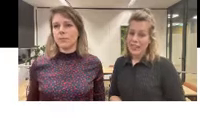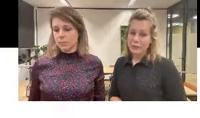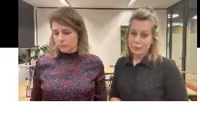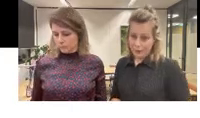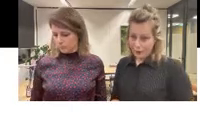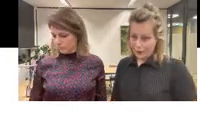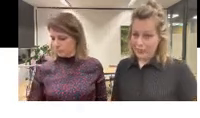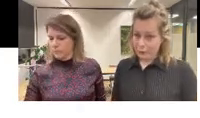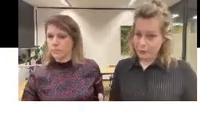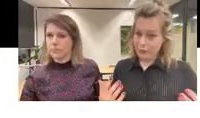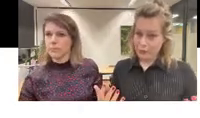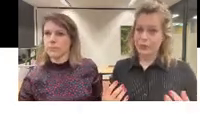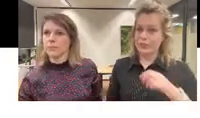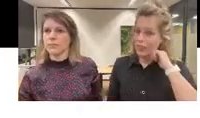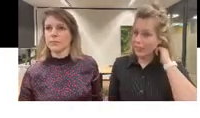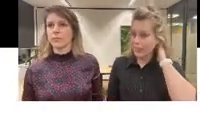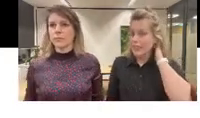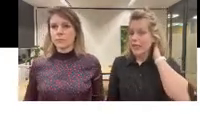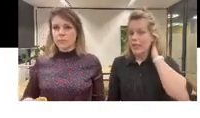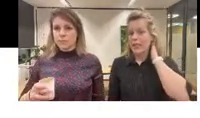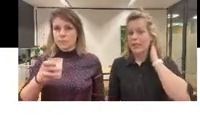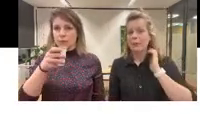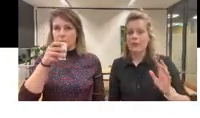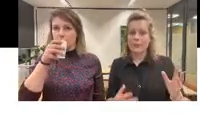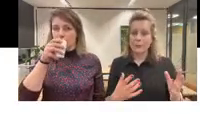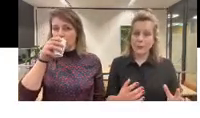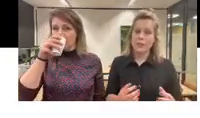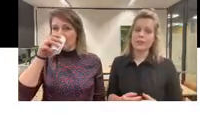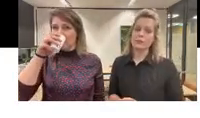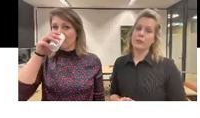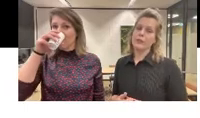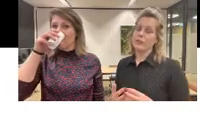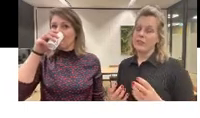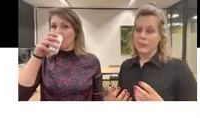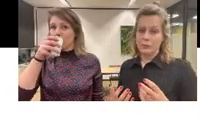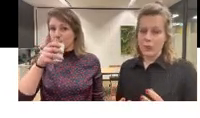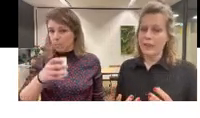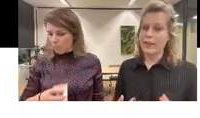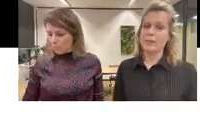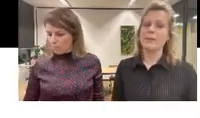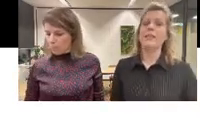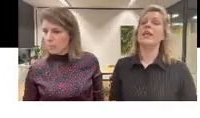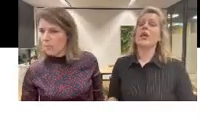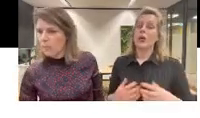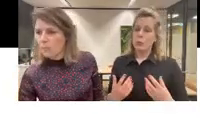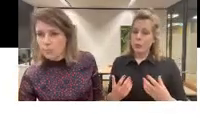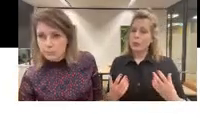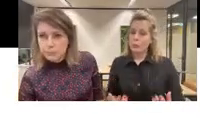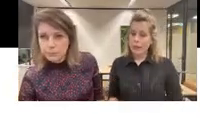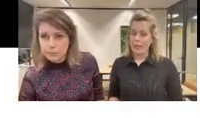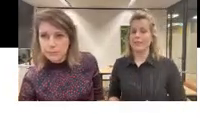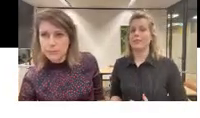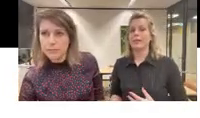an exploratory study in which the prolonged exposure and EMDR therapy